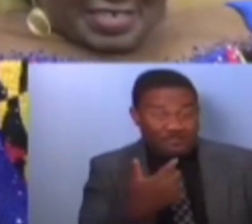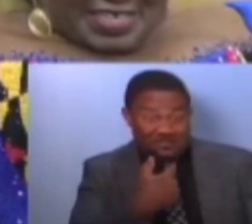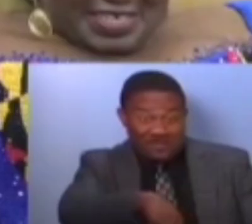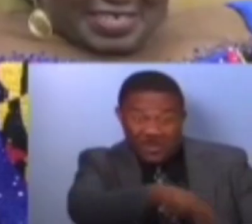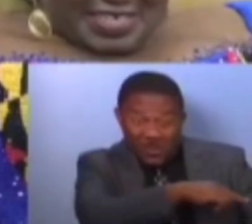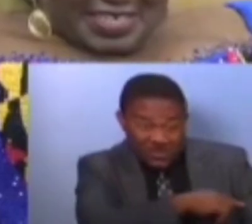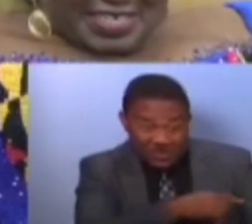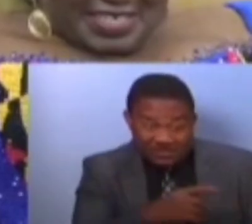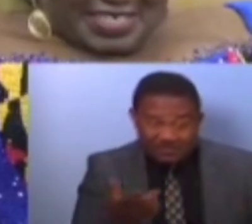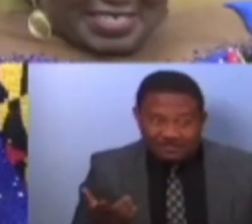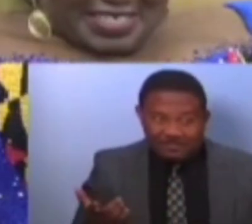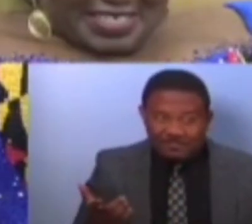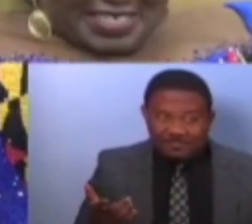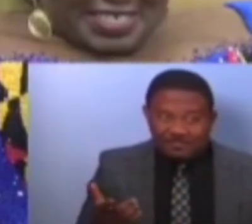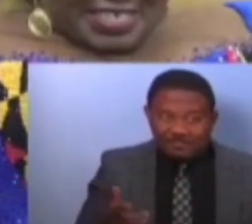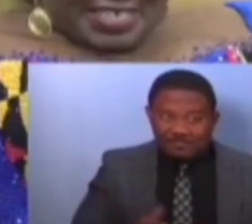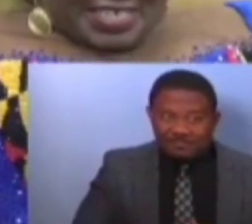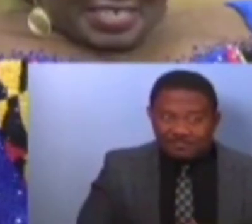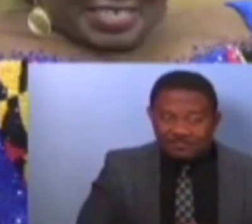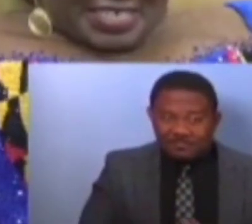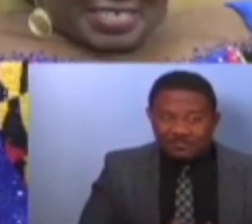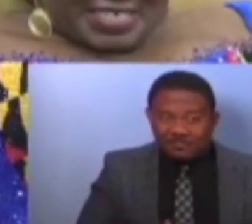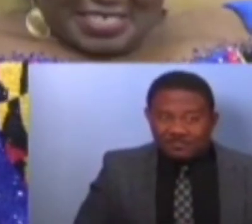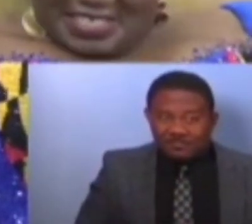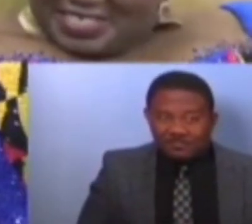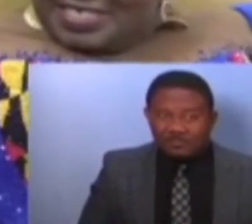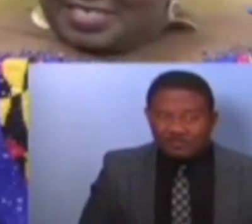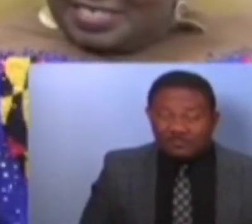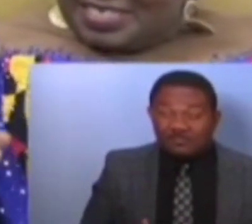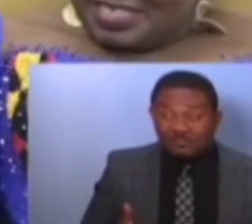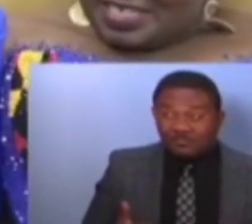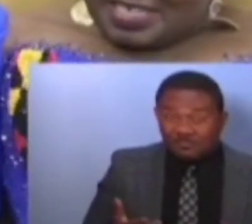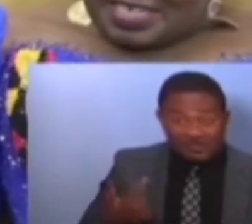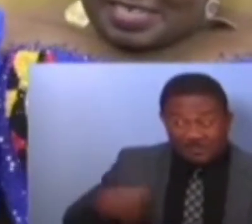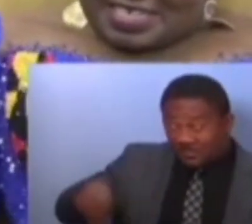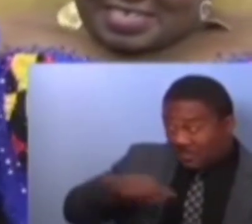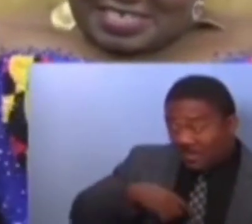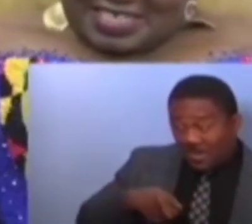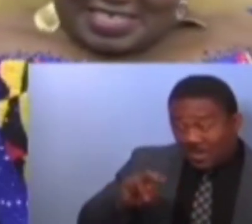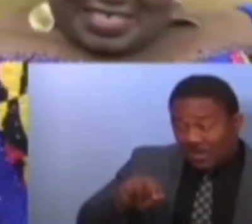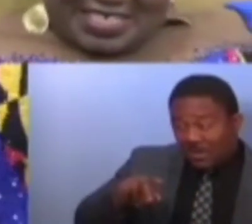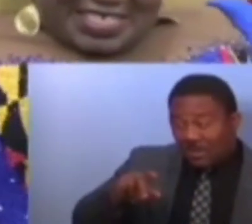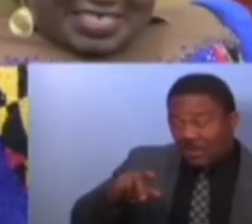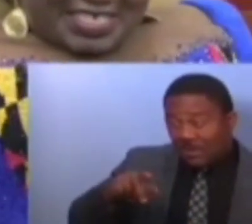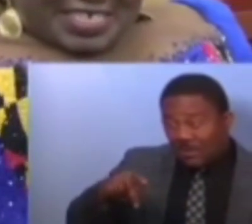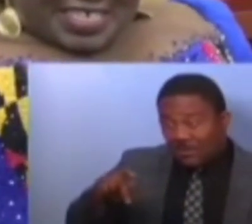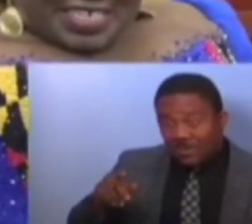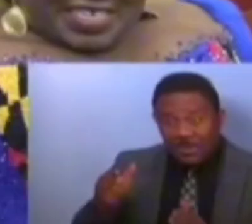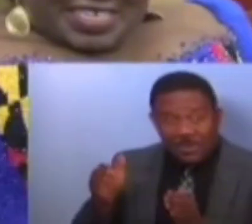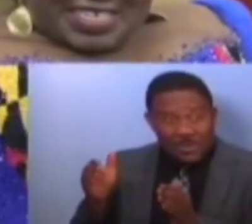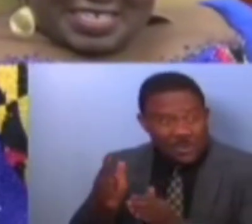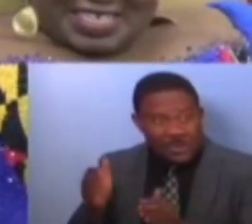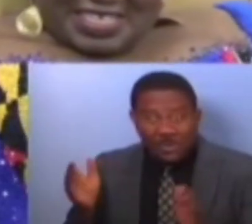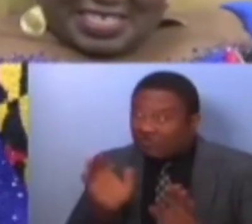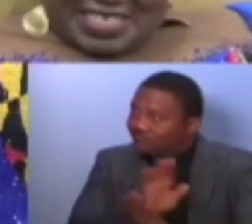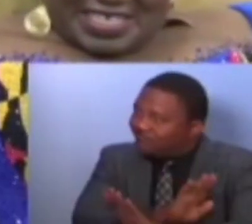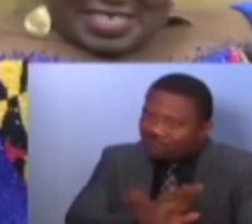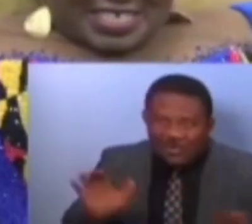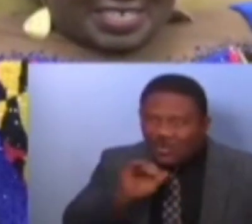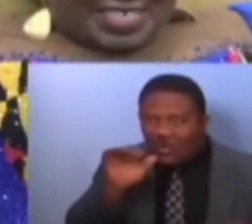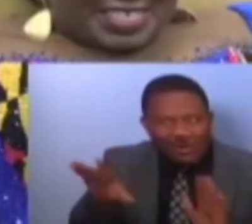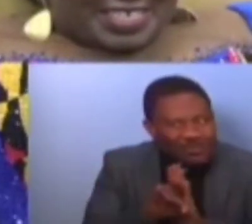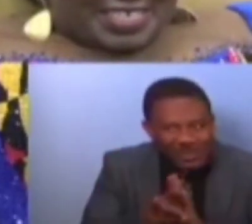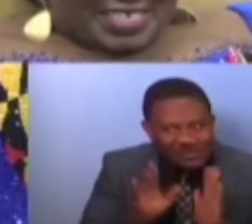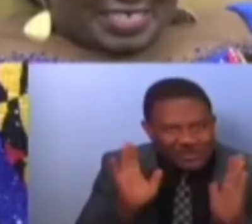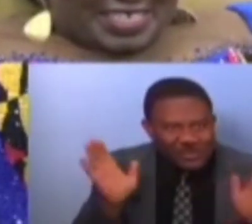side. Mr. Chairman, have patience for the process. Our side, the MPP minority, has